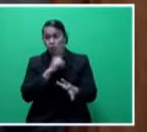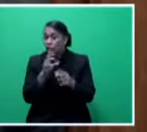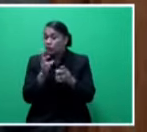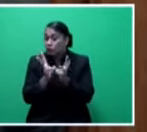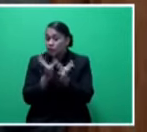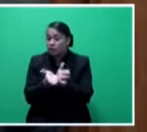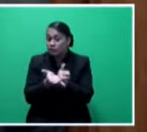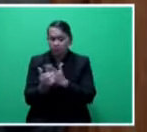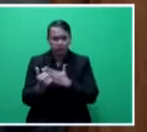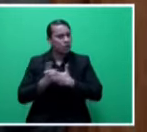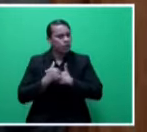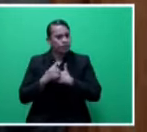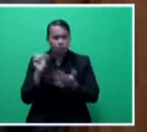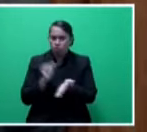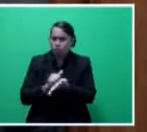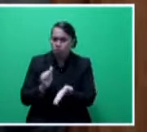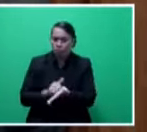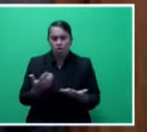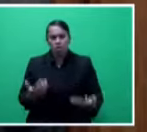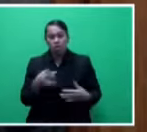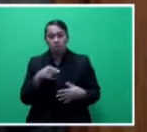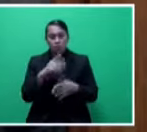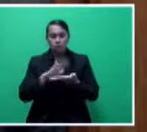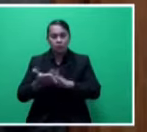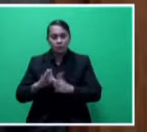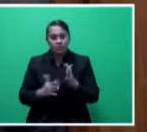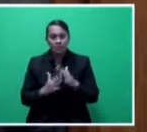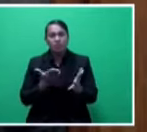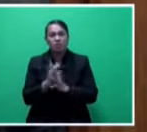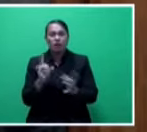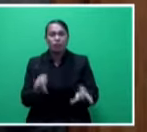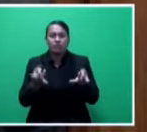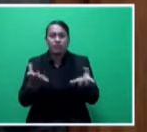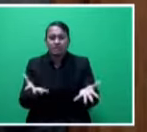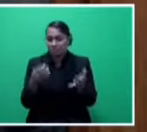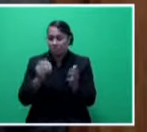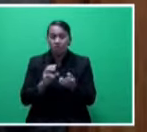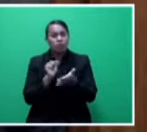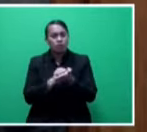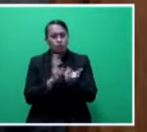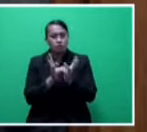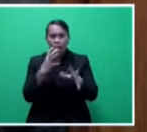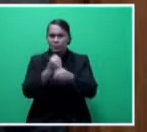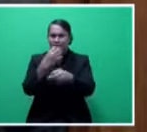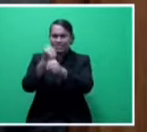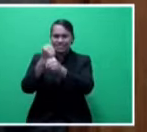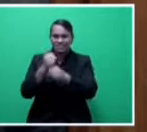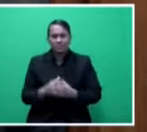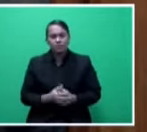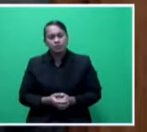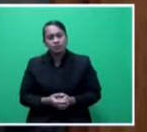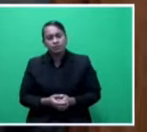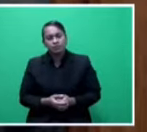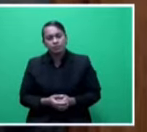secure communities through the provision of dynamic and quality weather, climate and hydrological services. Mr.